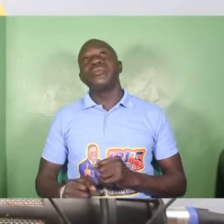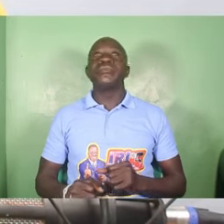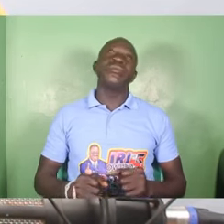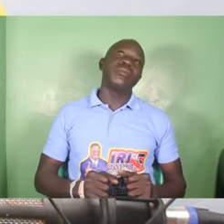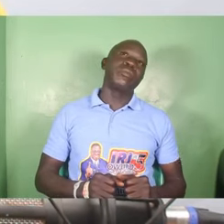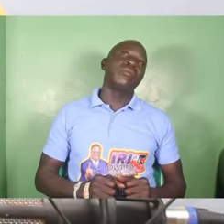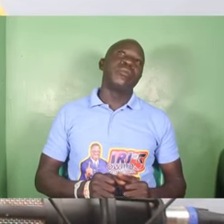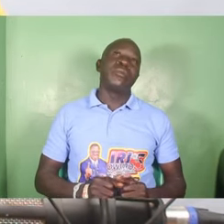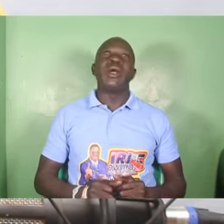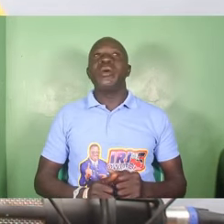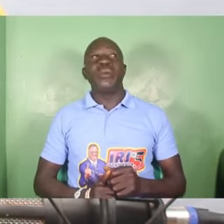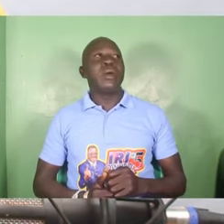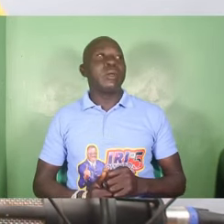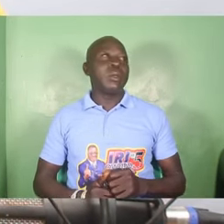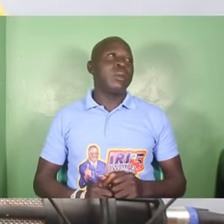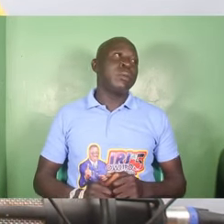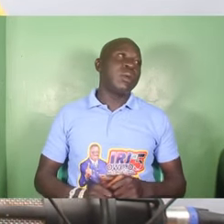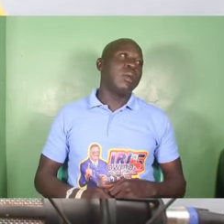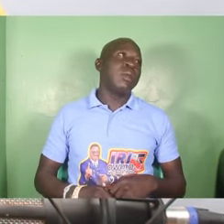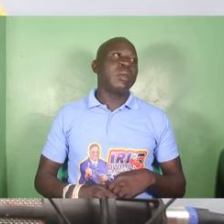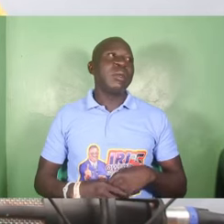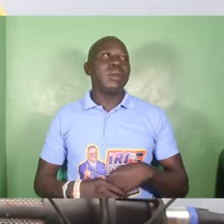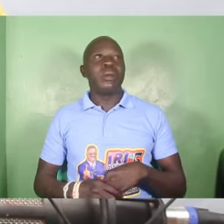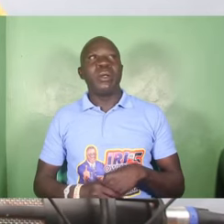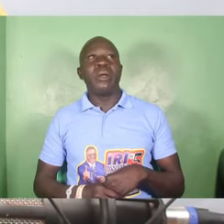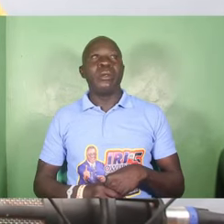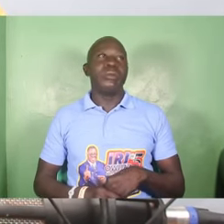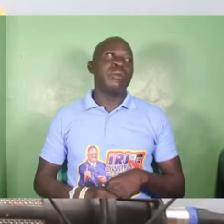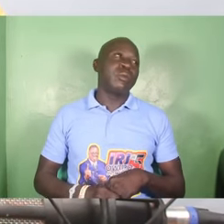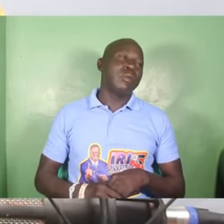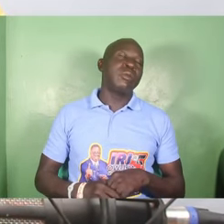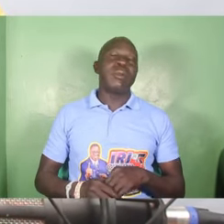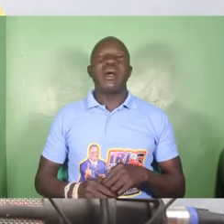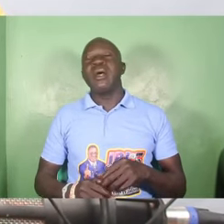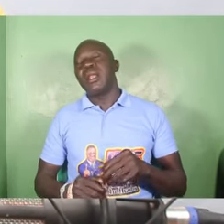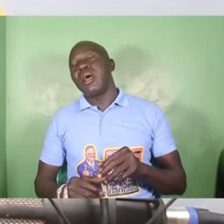awa gbe awa fi yin olorun